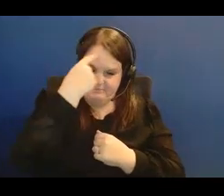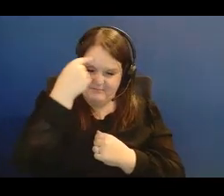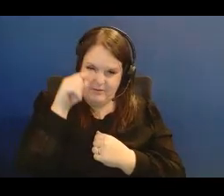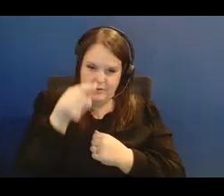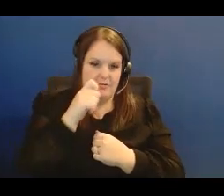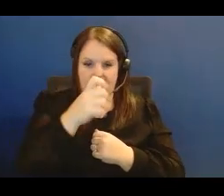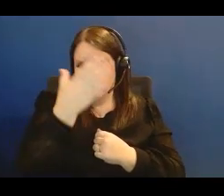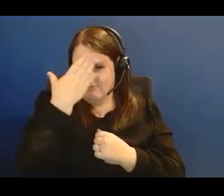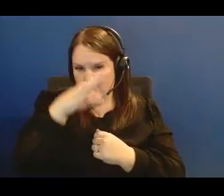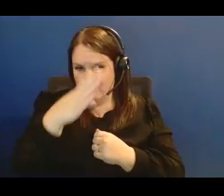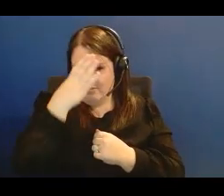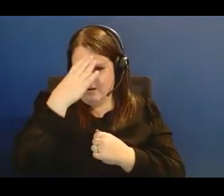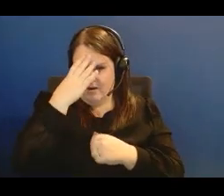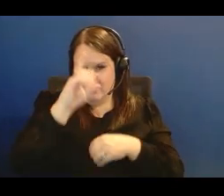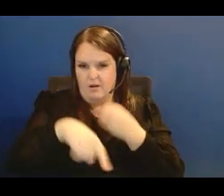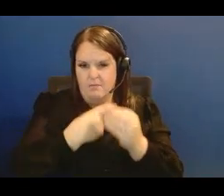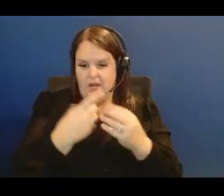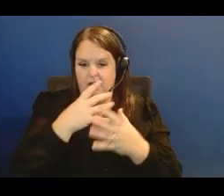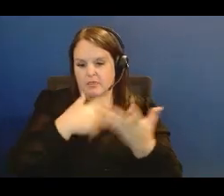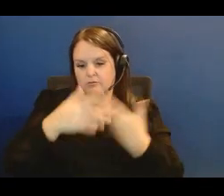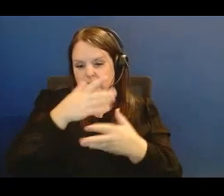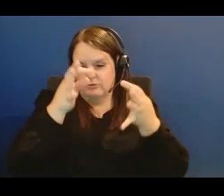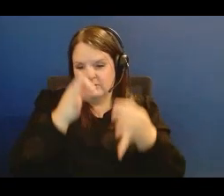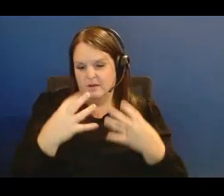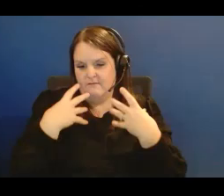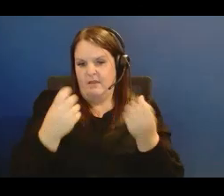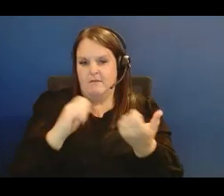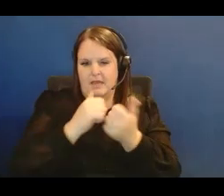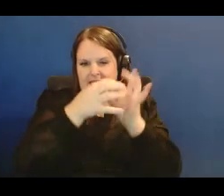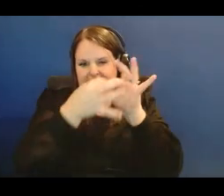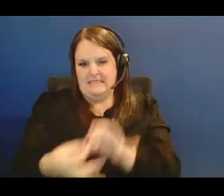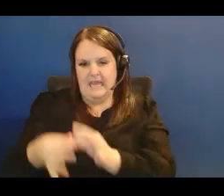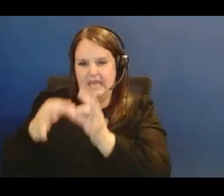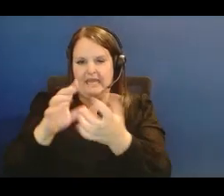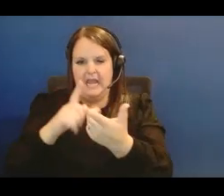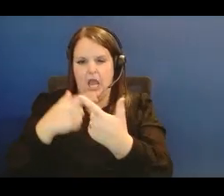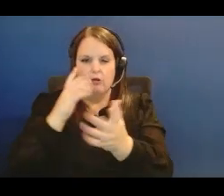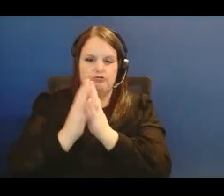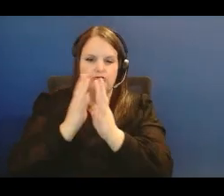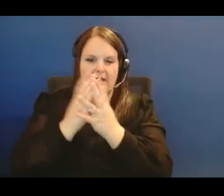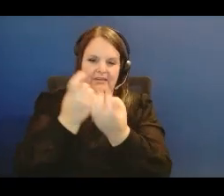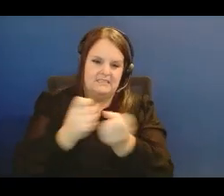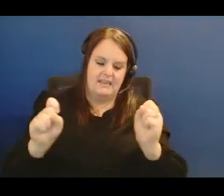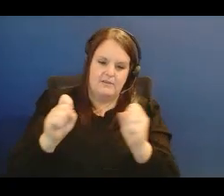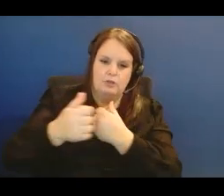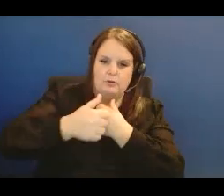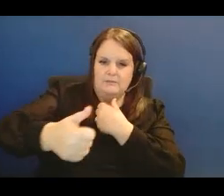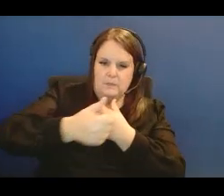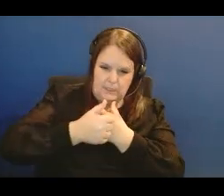aware about what the social determinants of health is, but also tie in how traffic safety and transportation